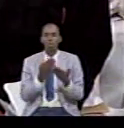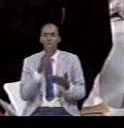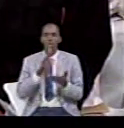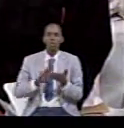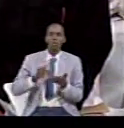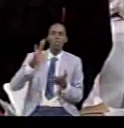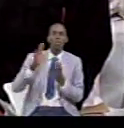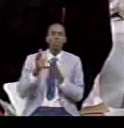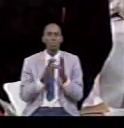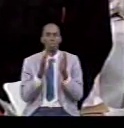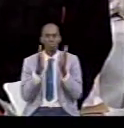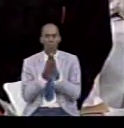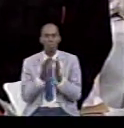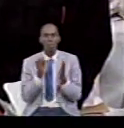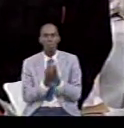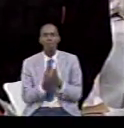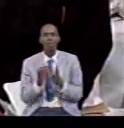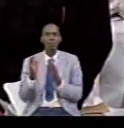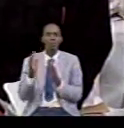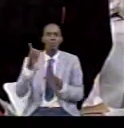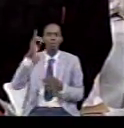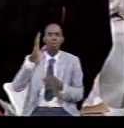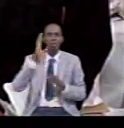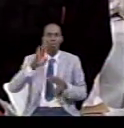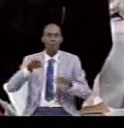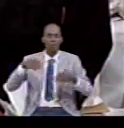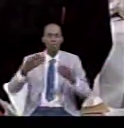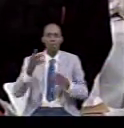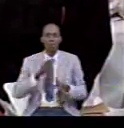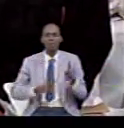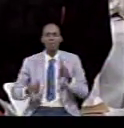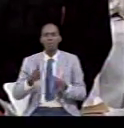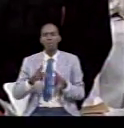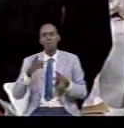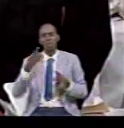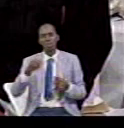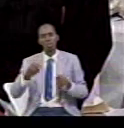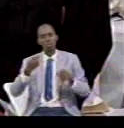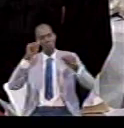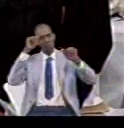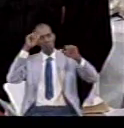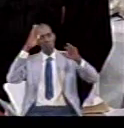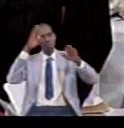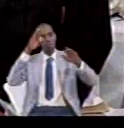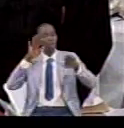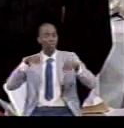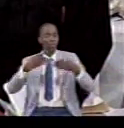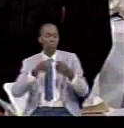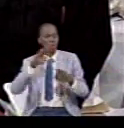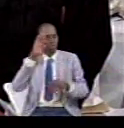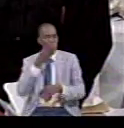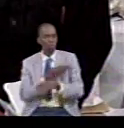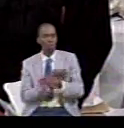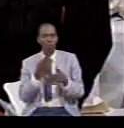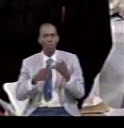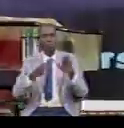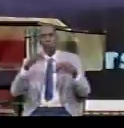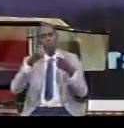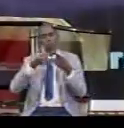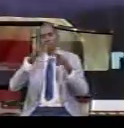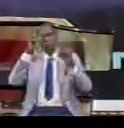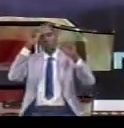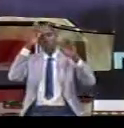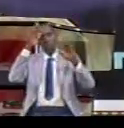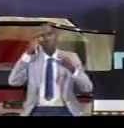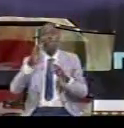that God will keep the people that the Father has given him. And I was talking about you. I said he was talking about you.